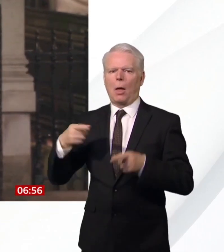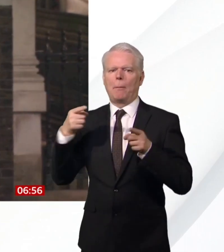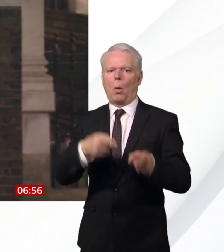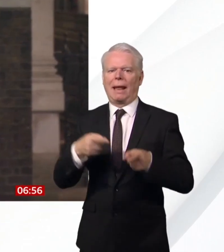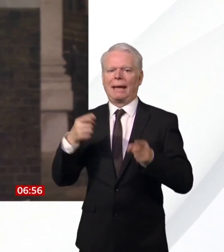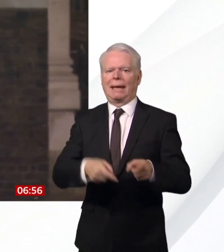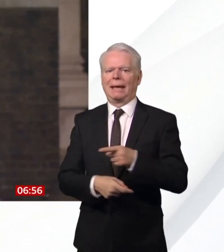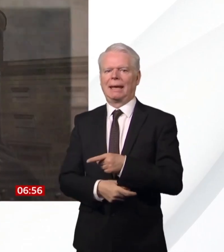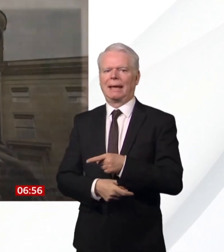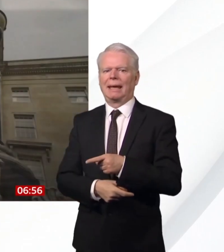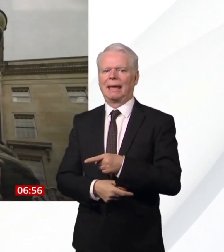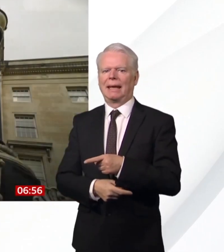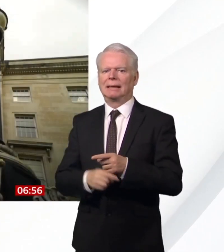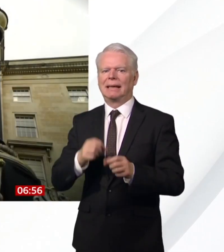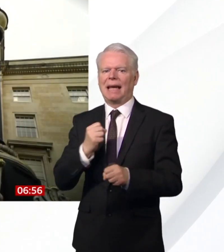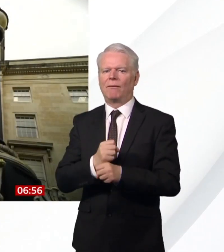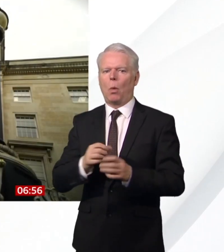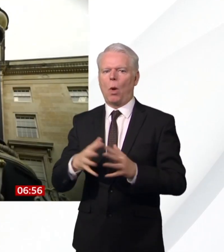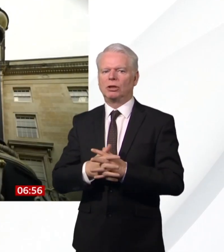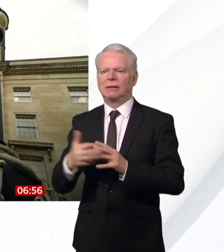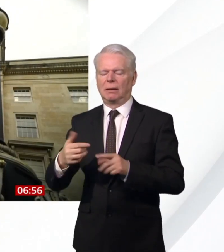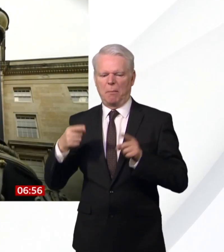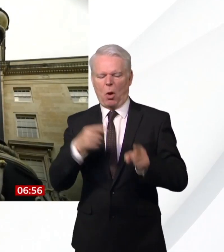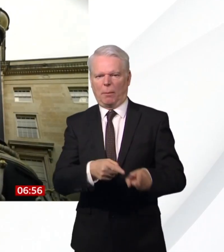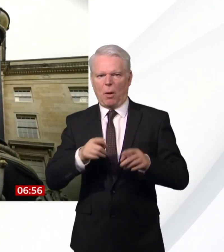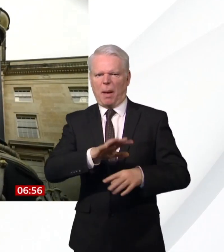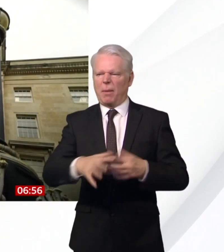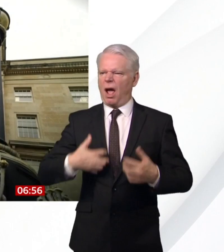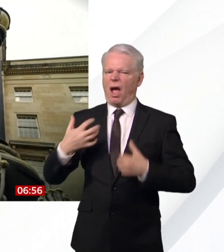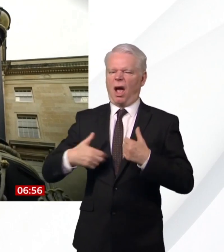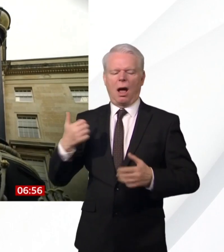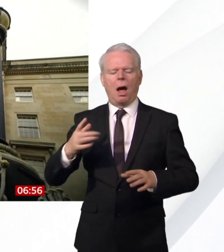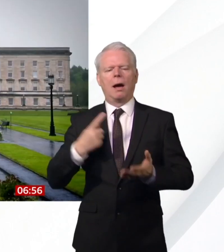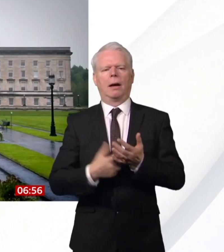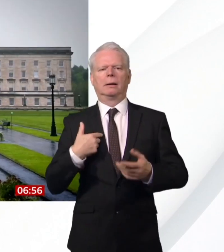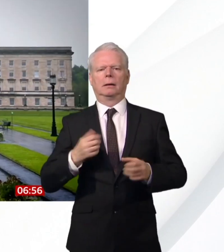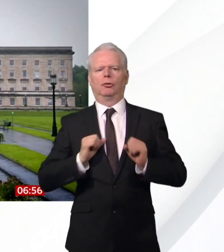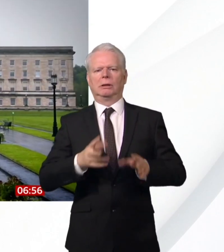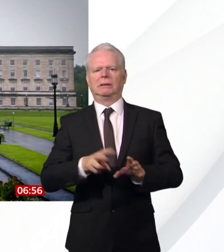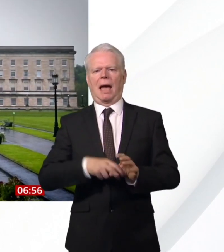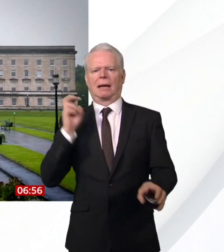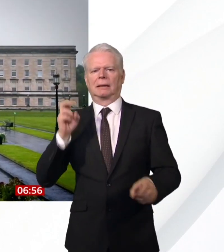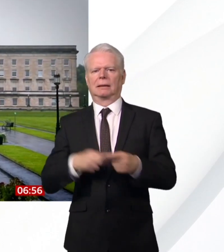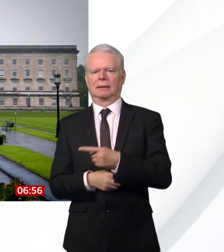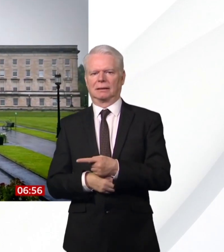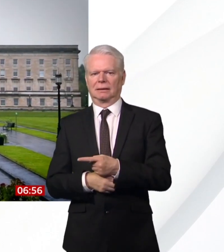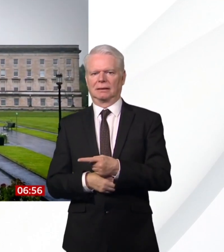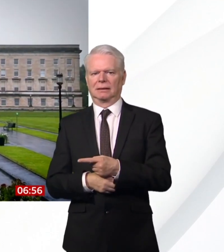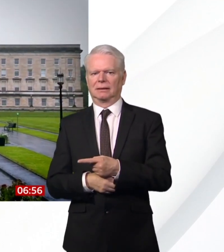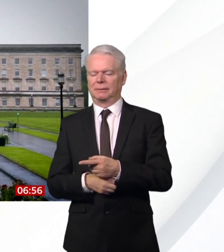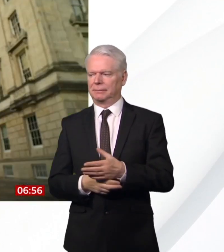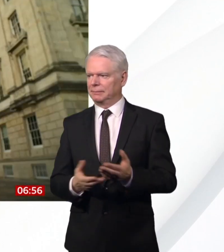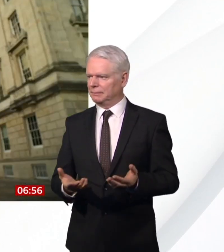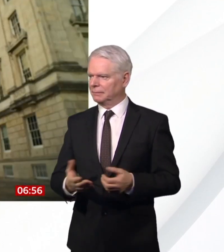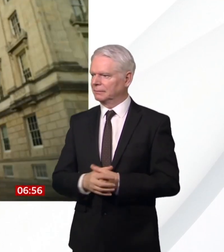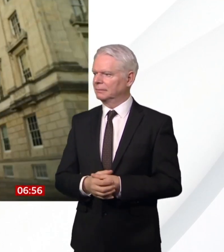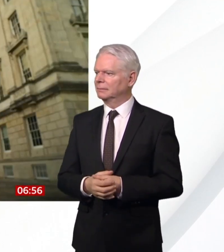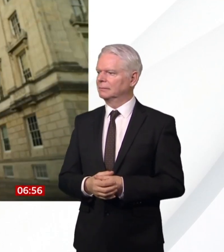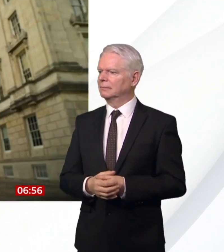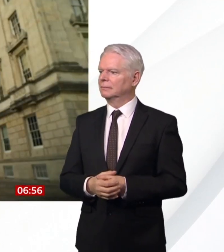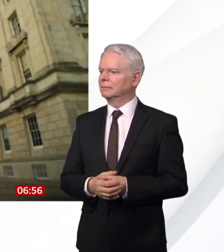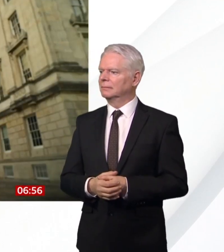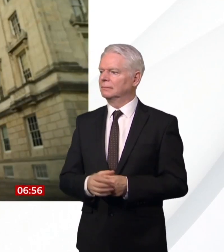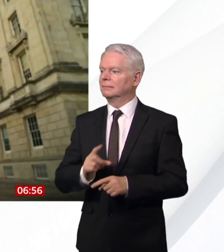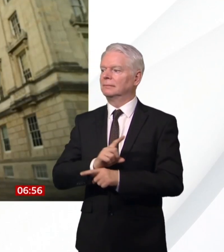of bullying, which he also rejected. A deadline to call another election in Northern Ireland was extended. It's been without a